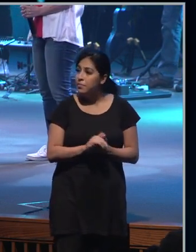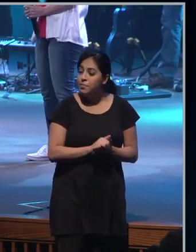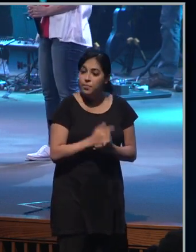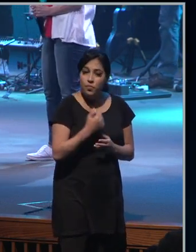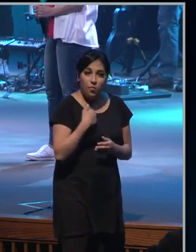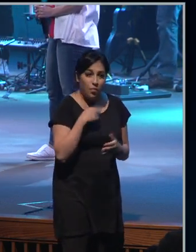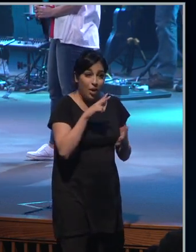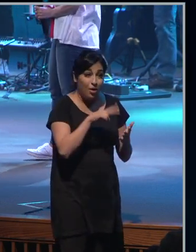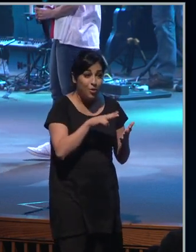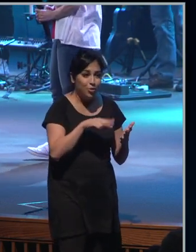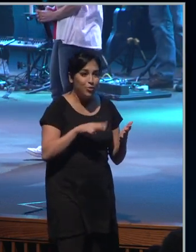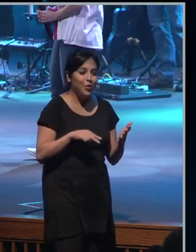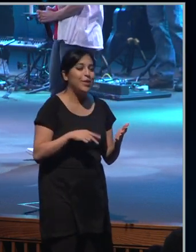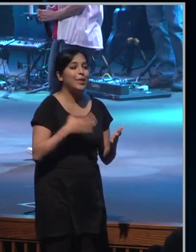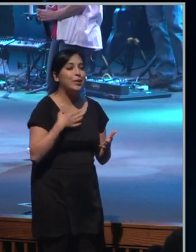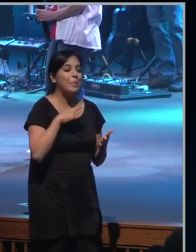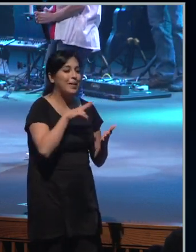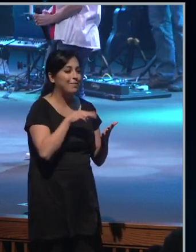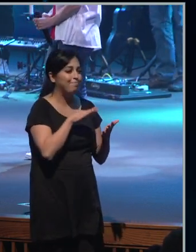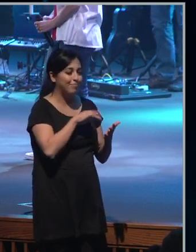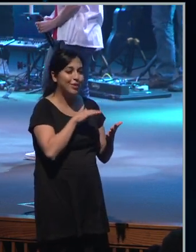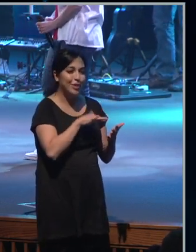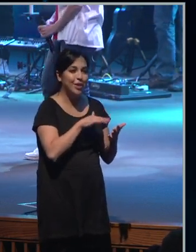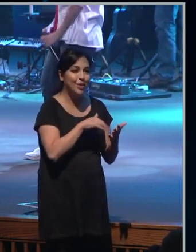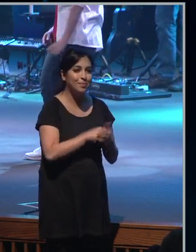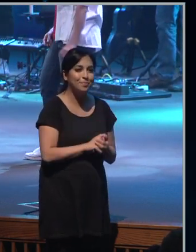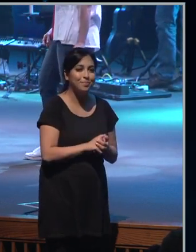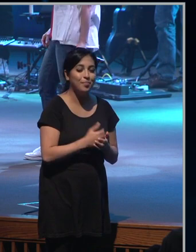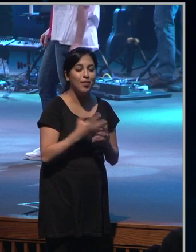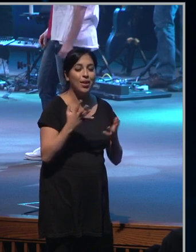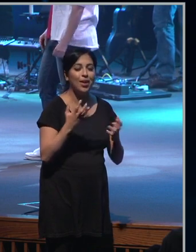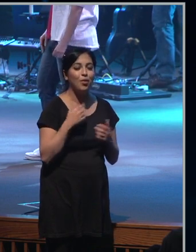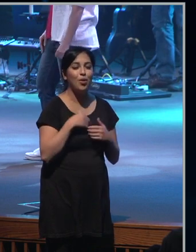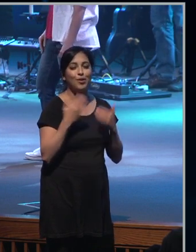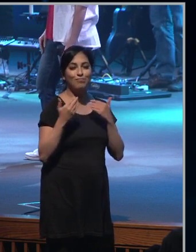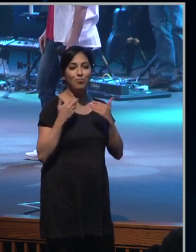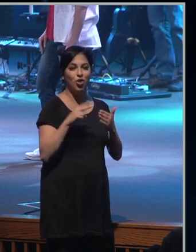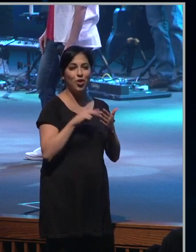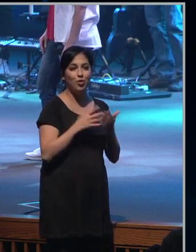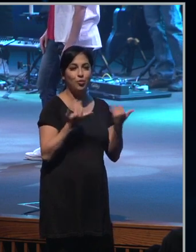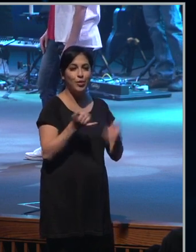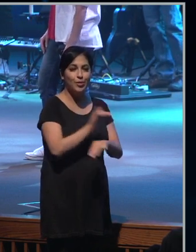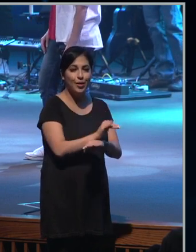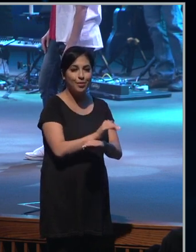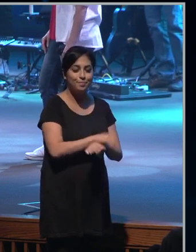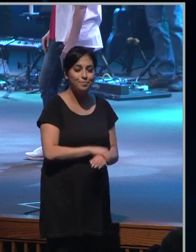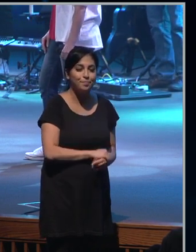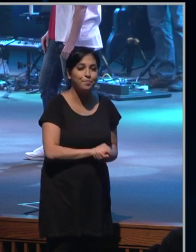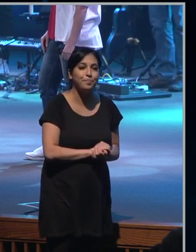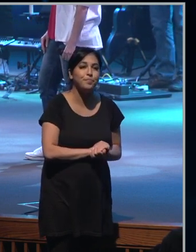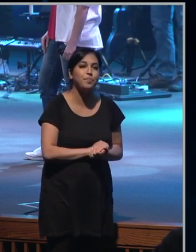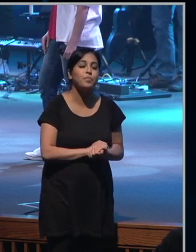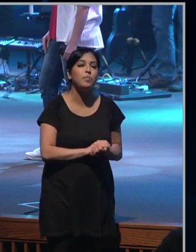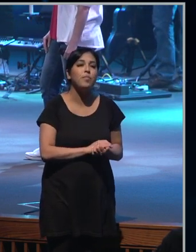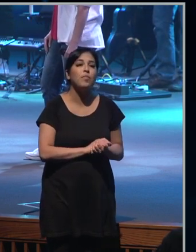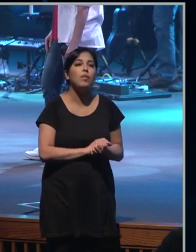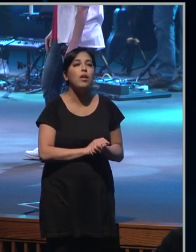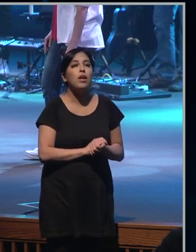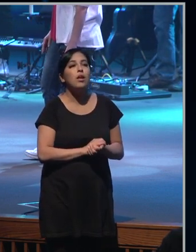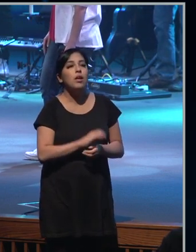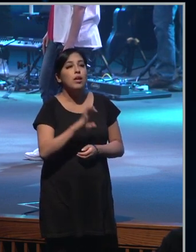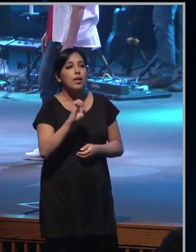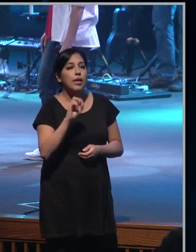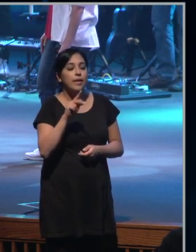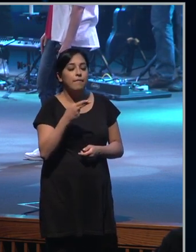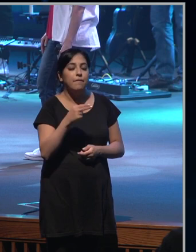Reading in my devotional this week, and I came across this verse, and I just wanted to read it out for us during this worship service. It's from Ephesians